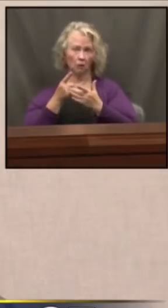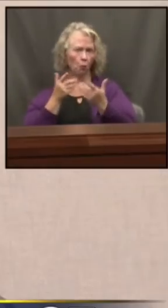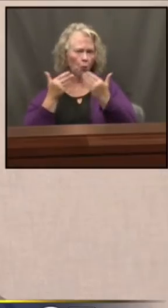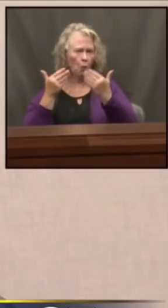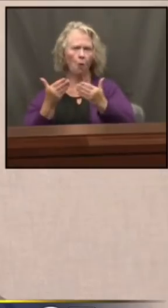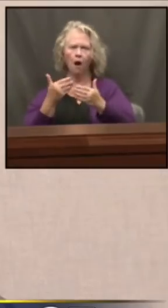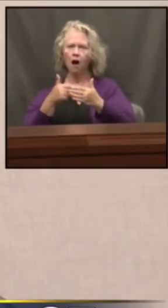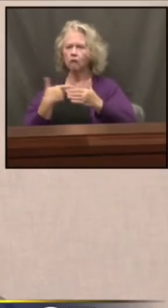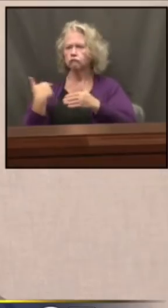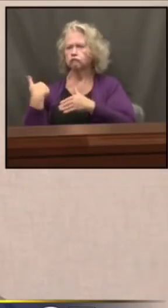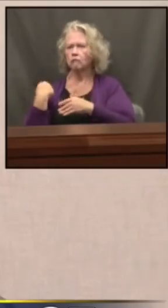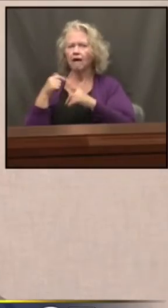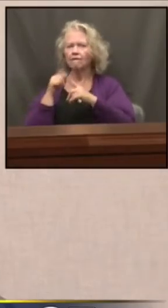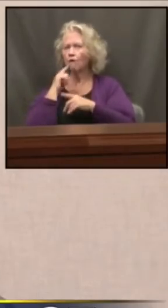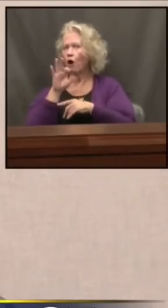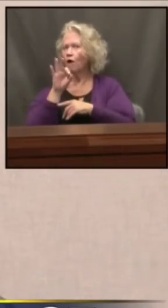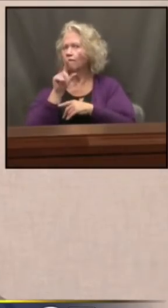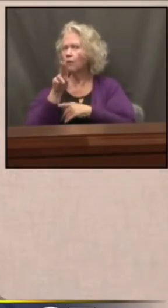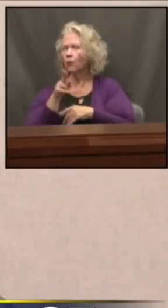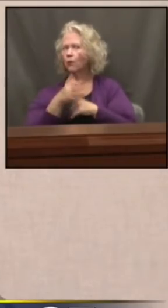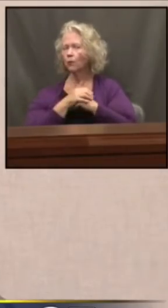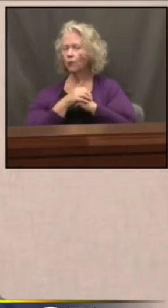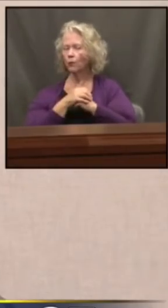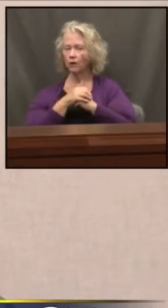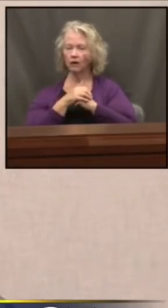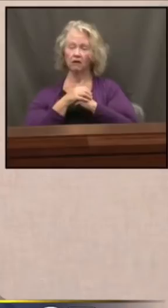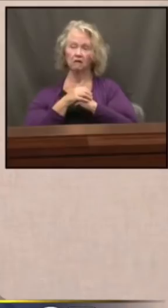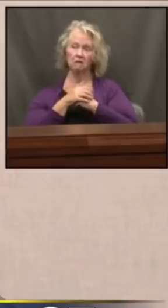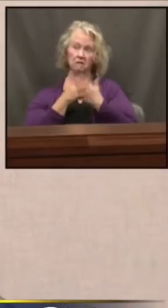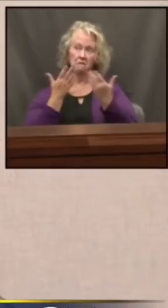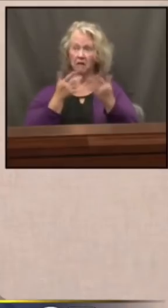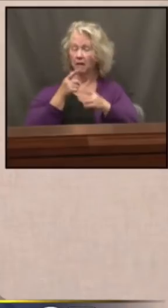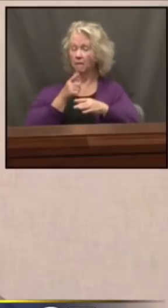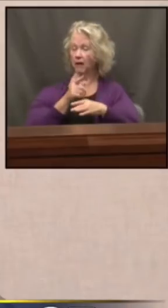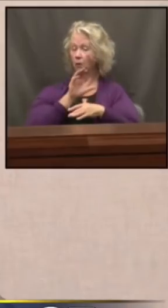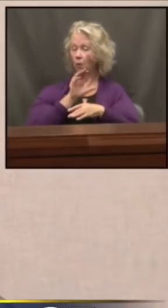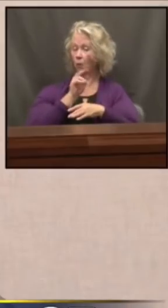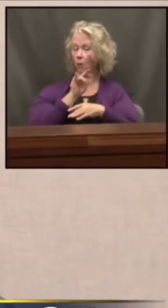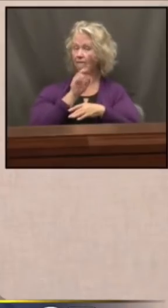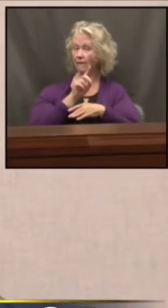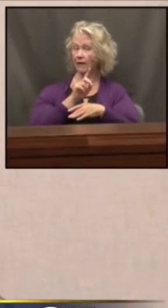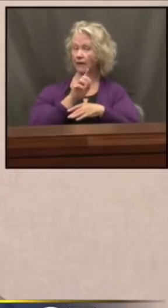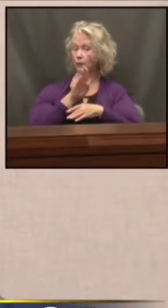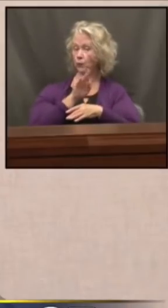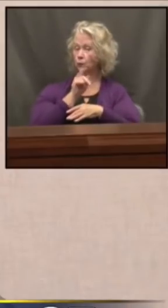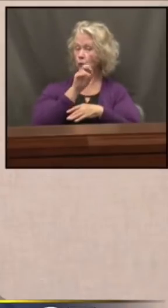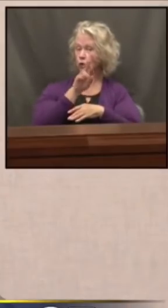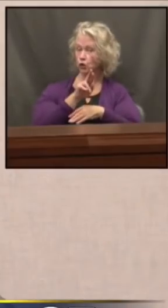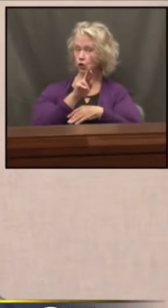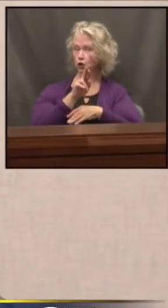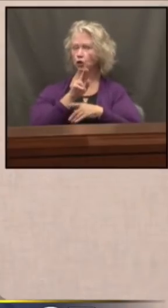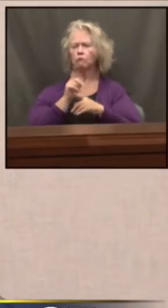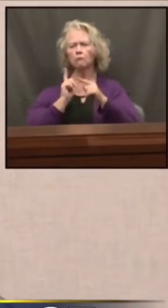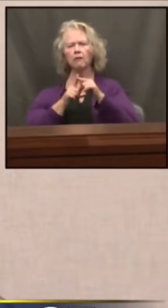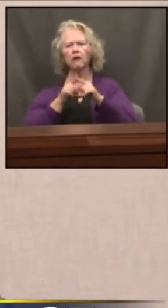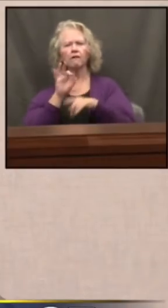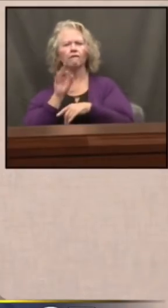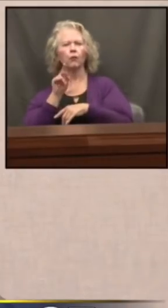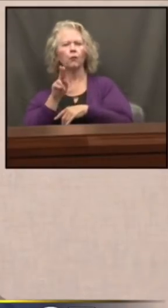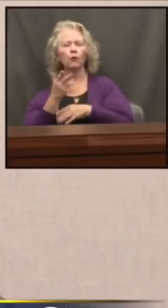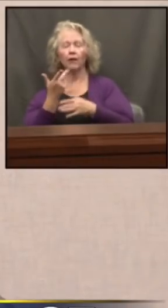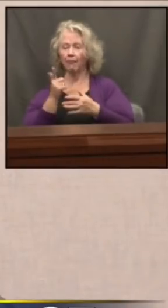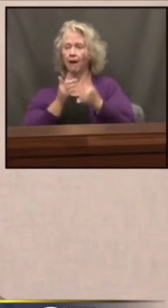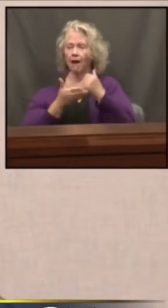shots as they're thinking about COVID booster shots. This will help us get through the winter